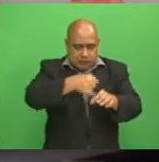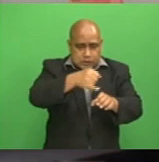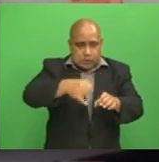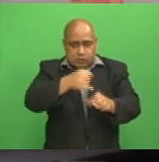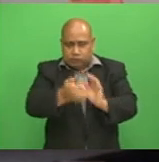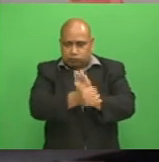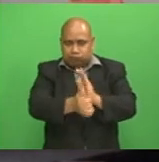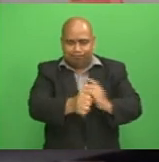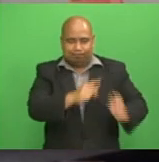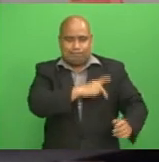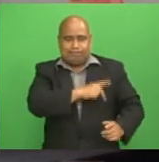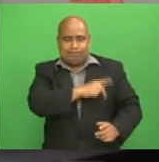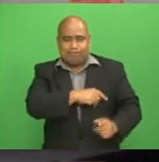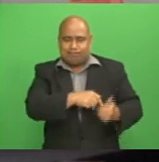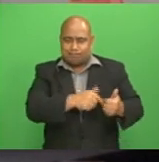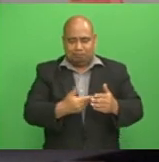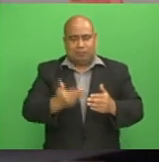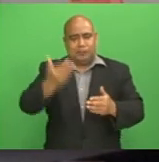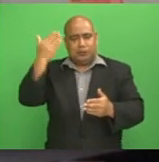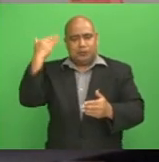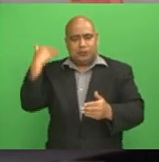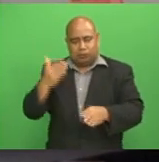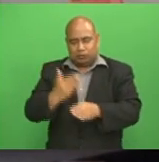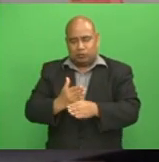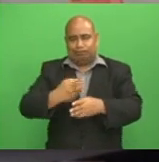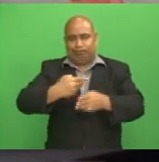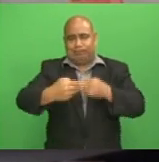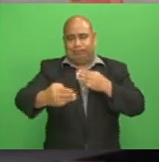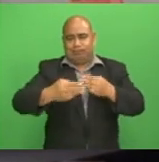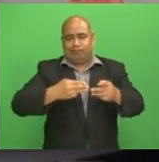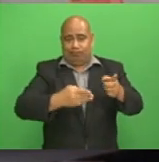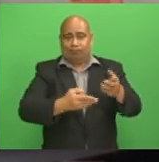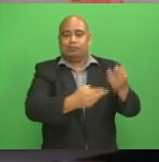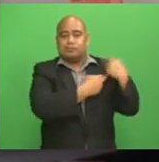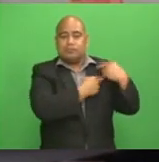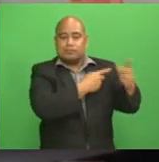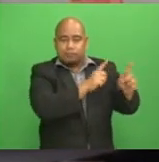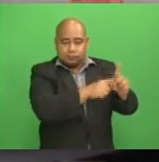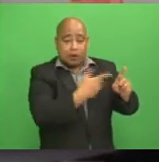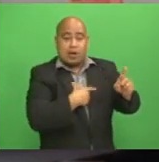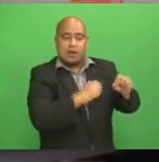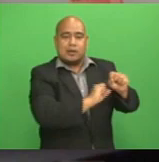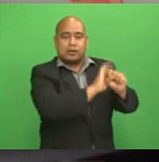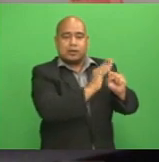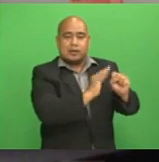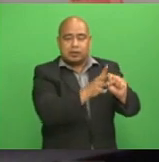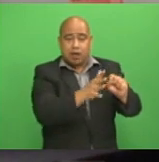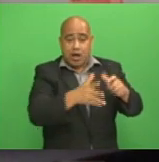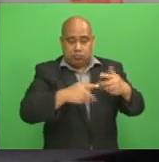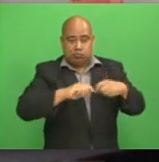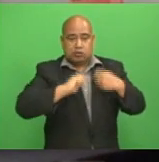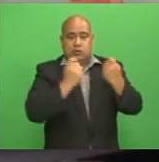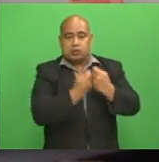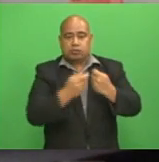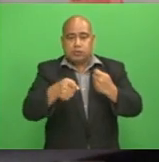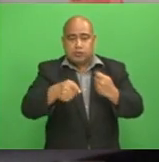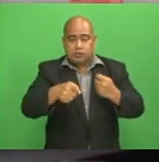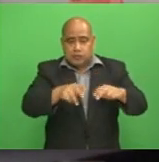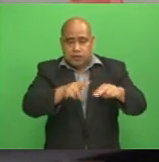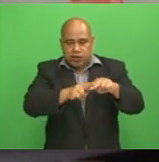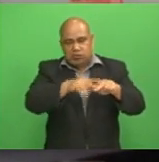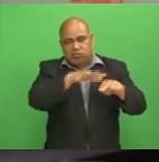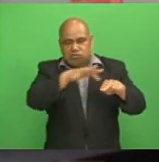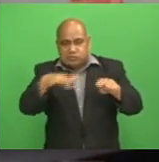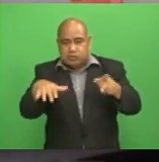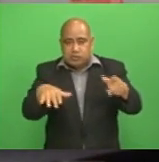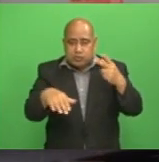manager for the country's COVID-19 incident management team. Dr. Fong takes on the new acting PS role effective immediately.